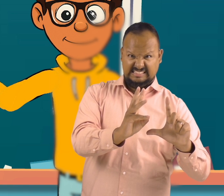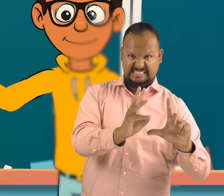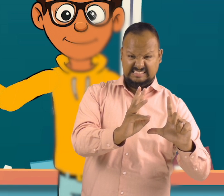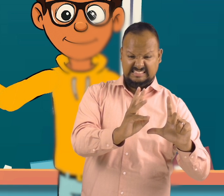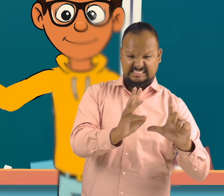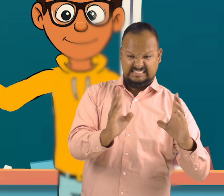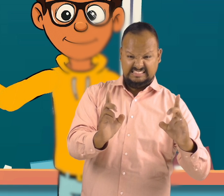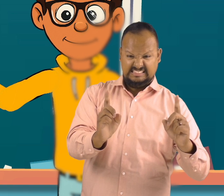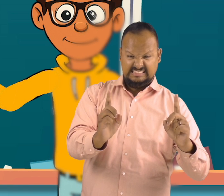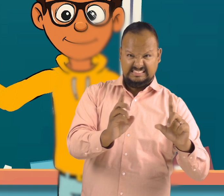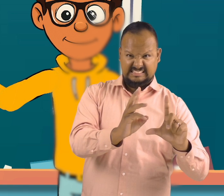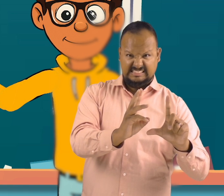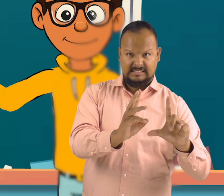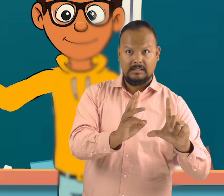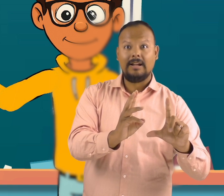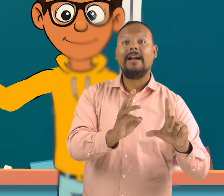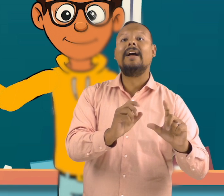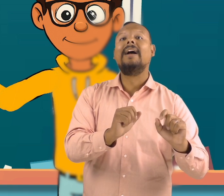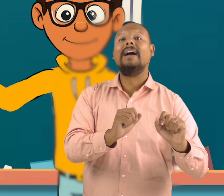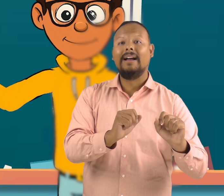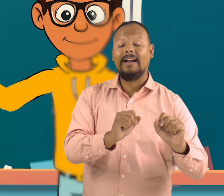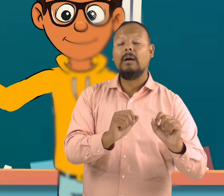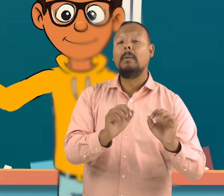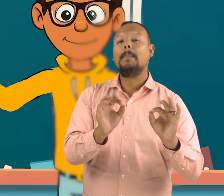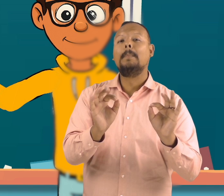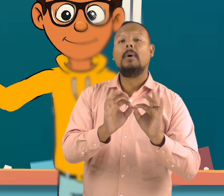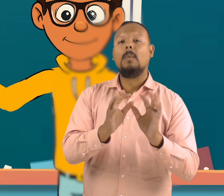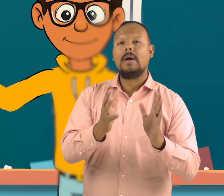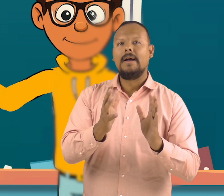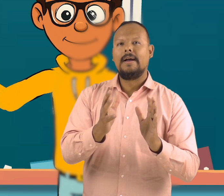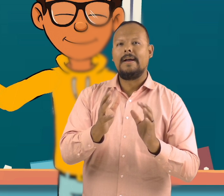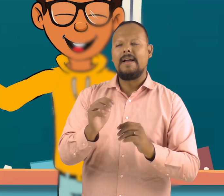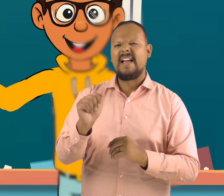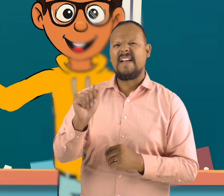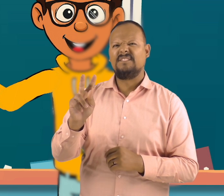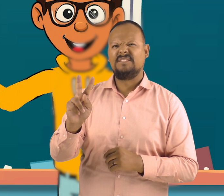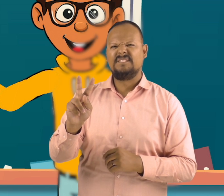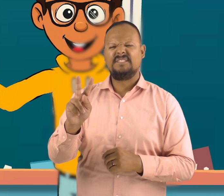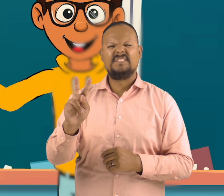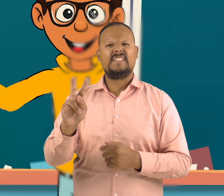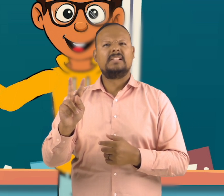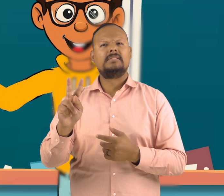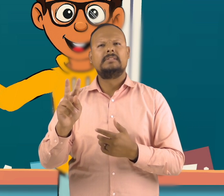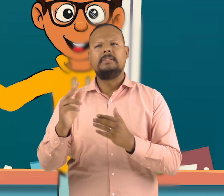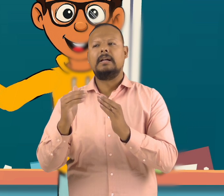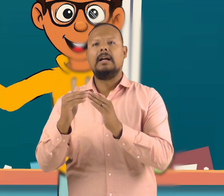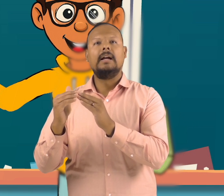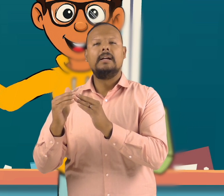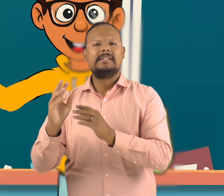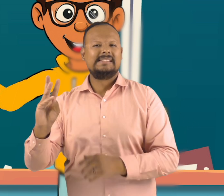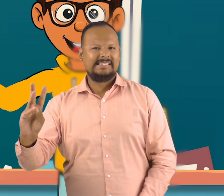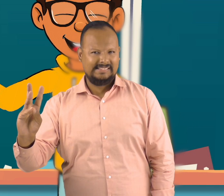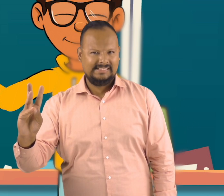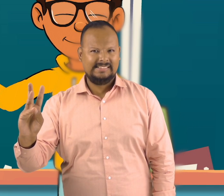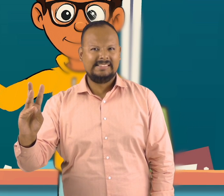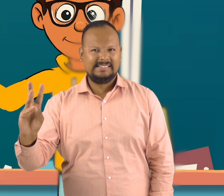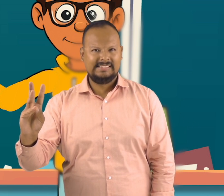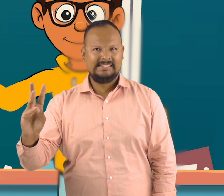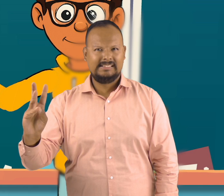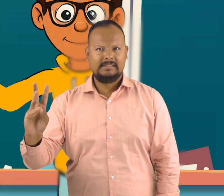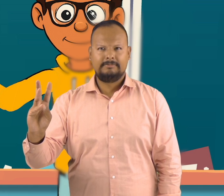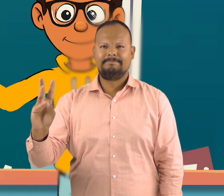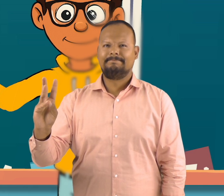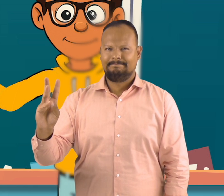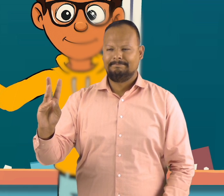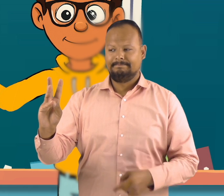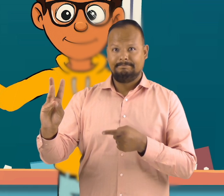we know that the absolute value of negative 6 equals 6. With that information all